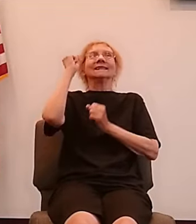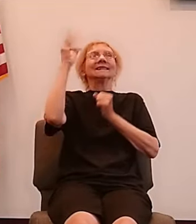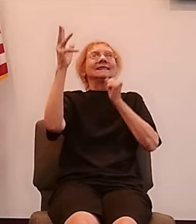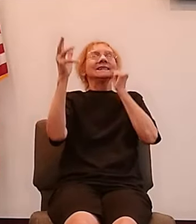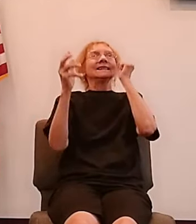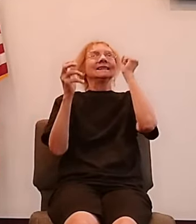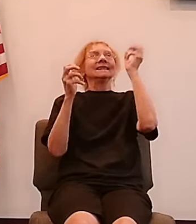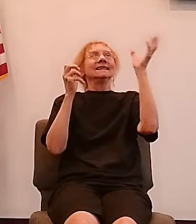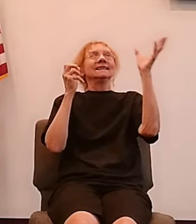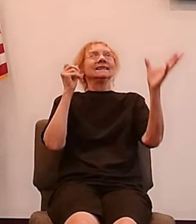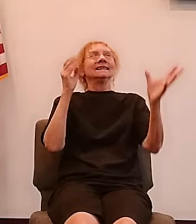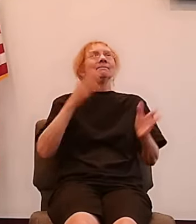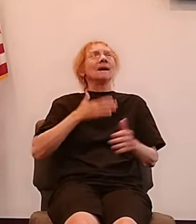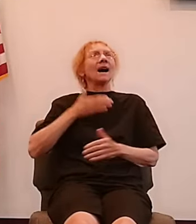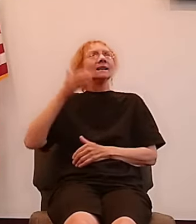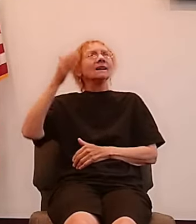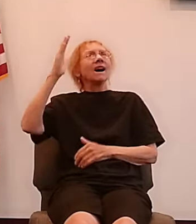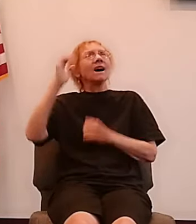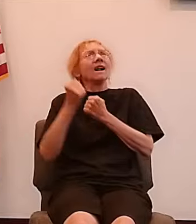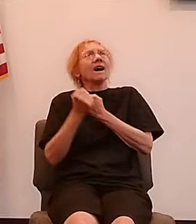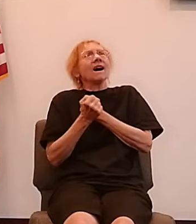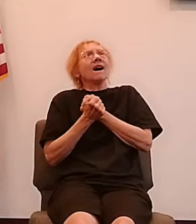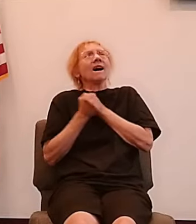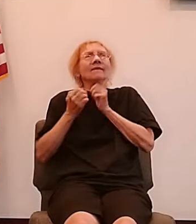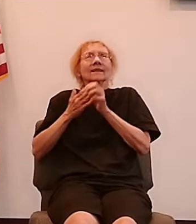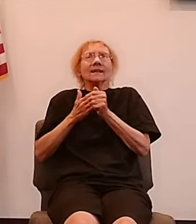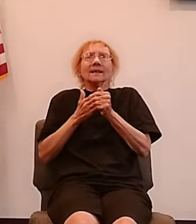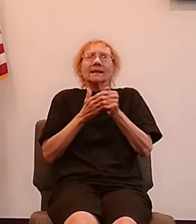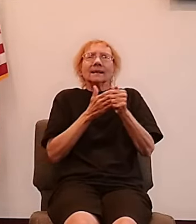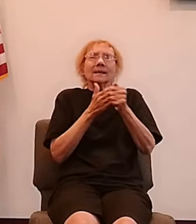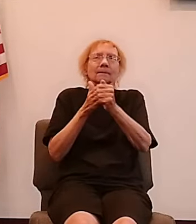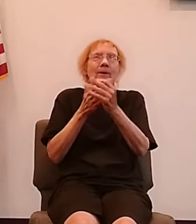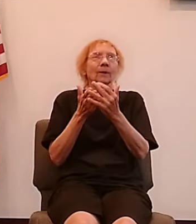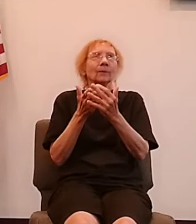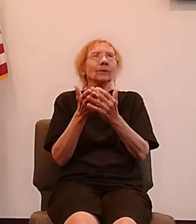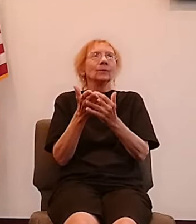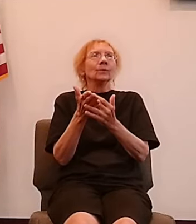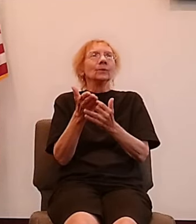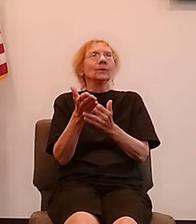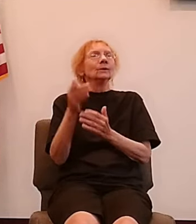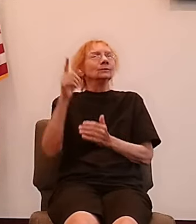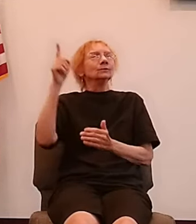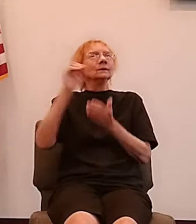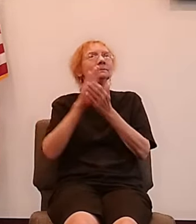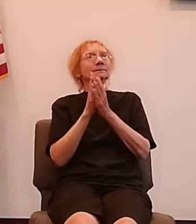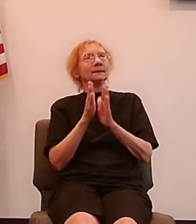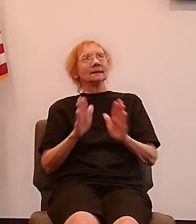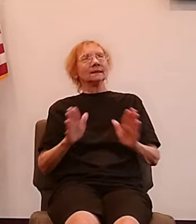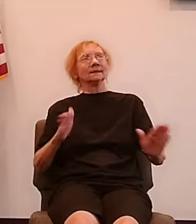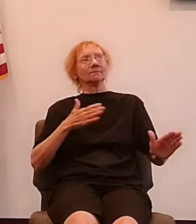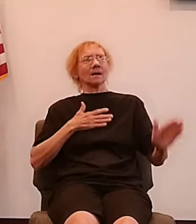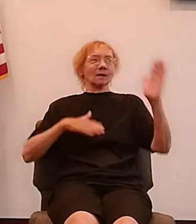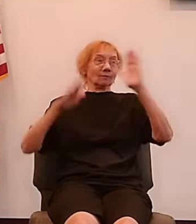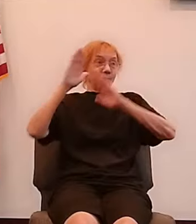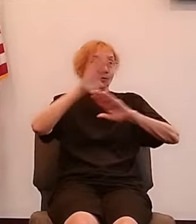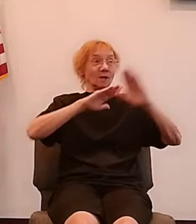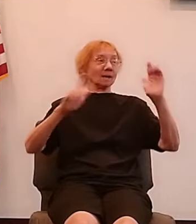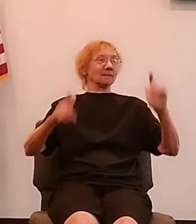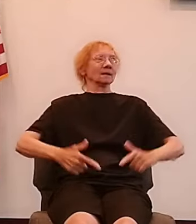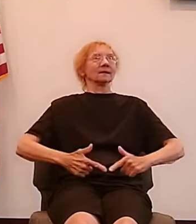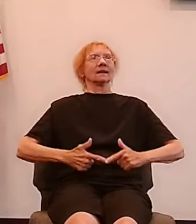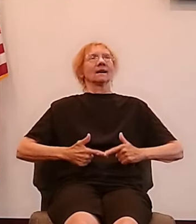sing. My God's love will lead me through. You are the peace in my troubled